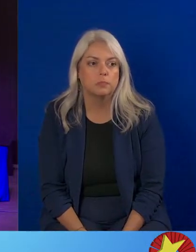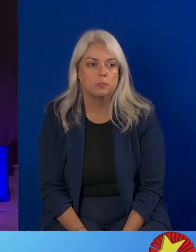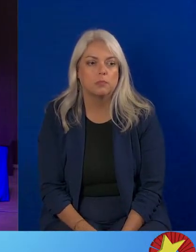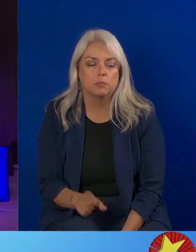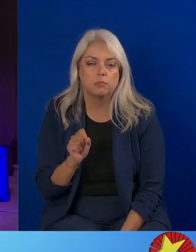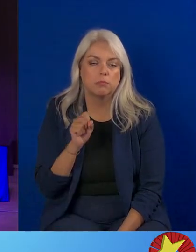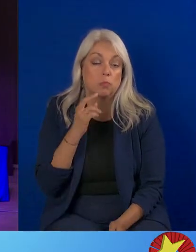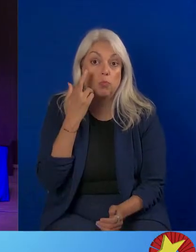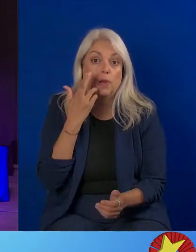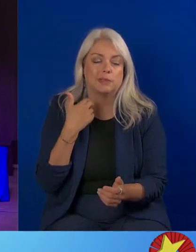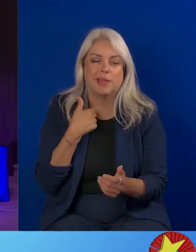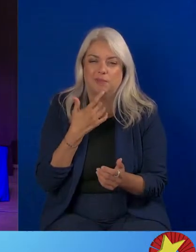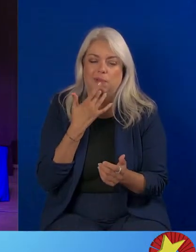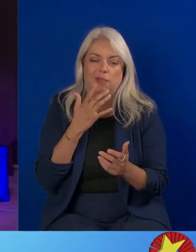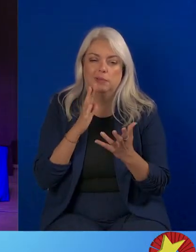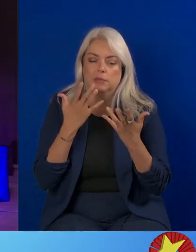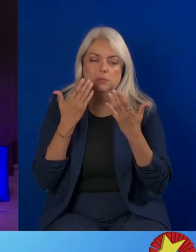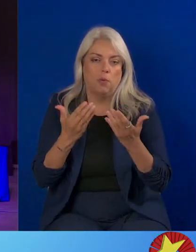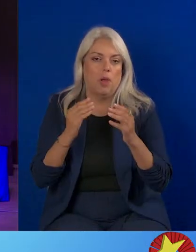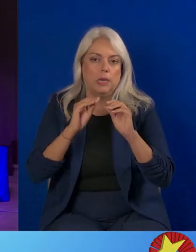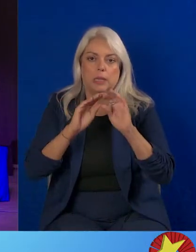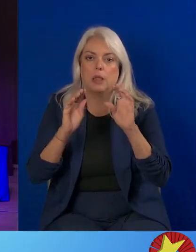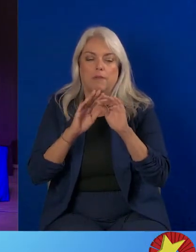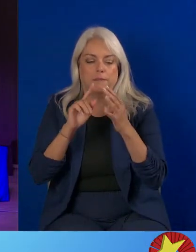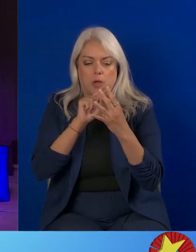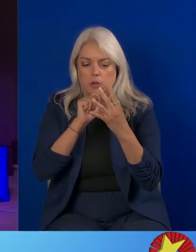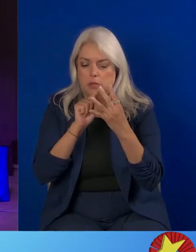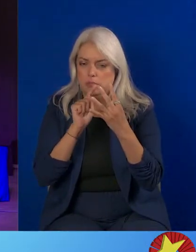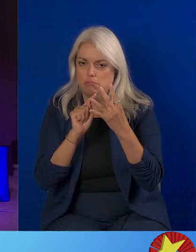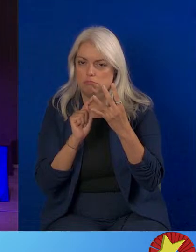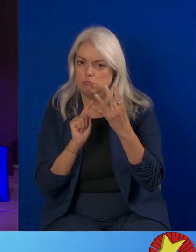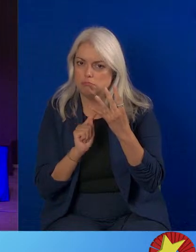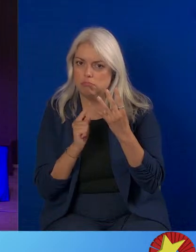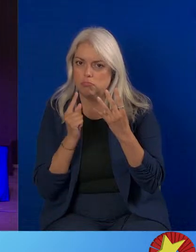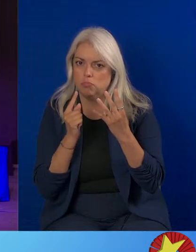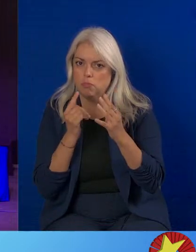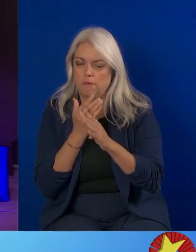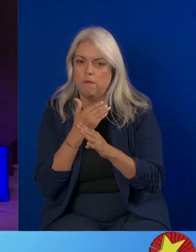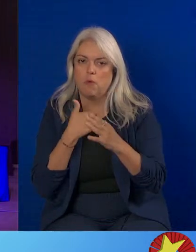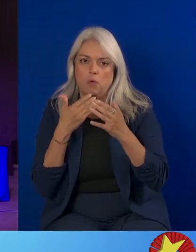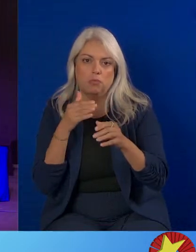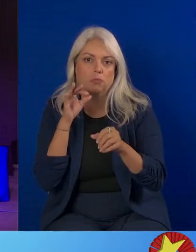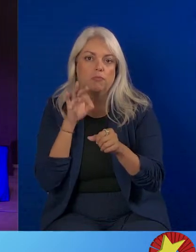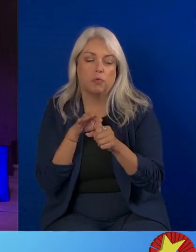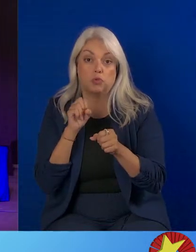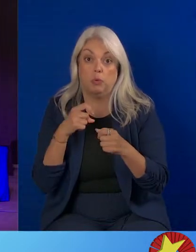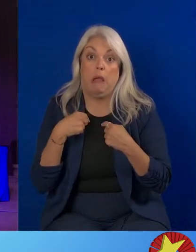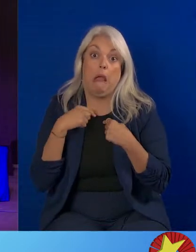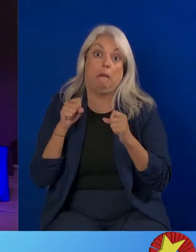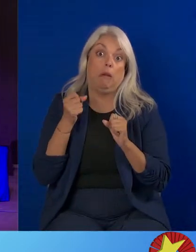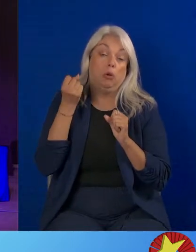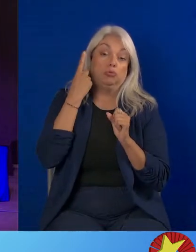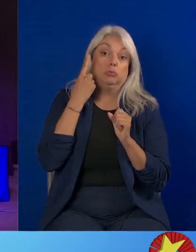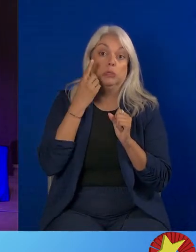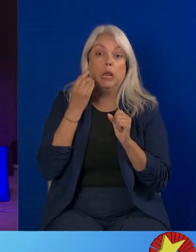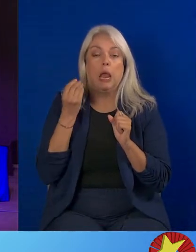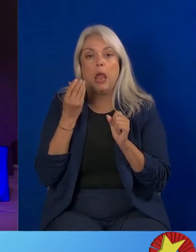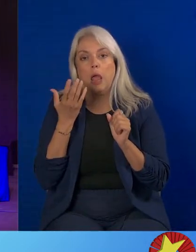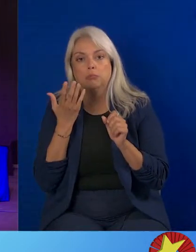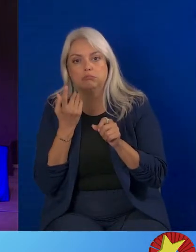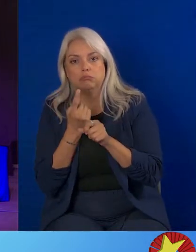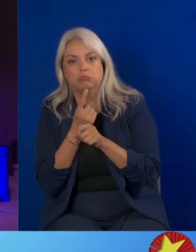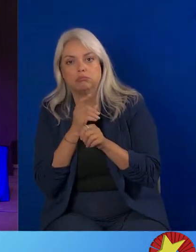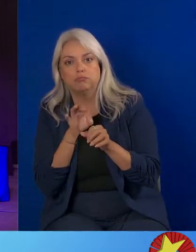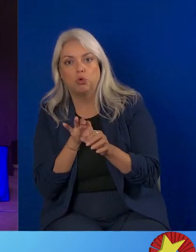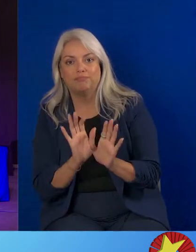this point we're better off clarifying what it is that we're voting on so that I can understand and vote appropriately.